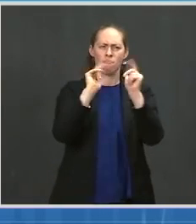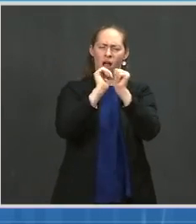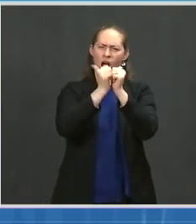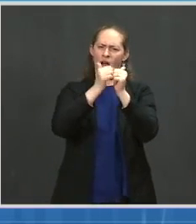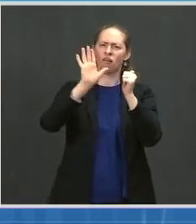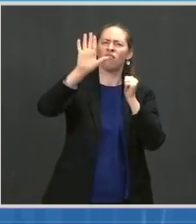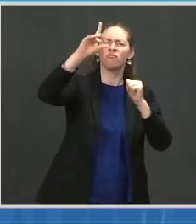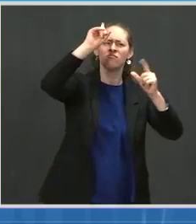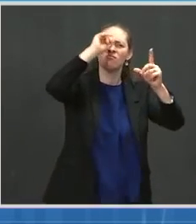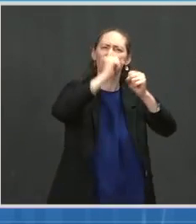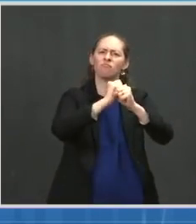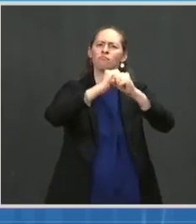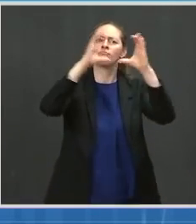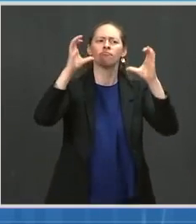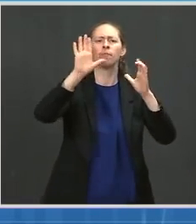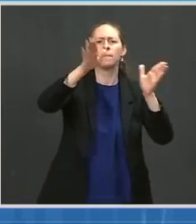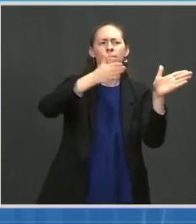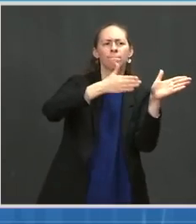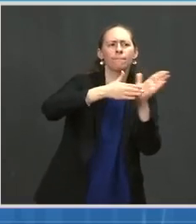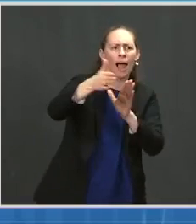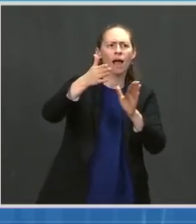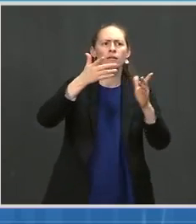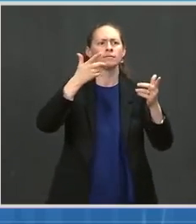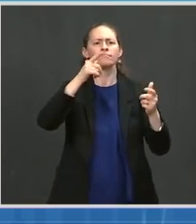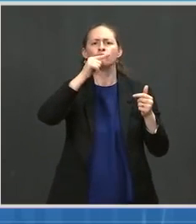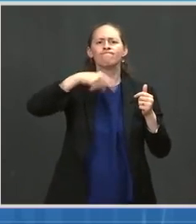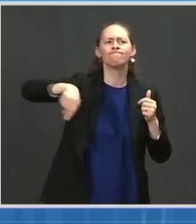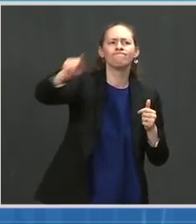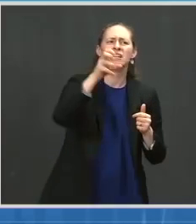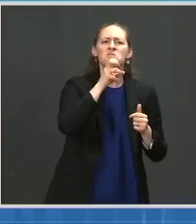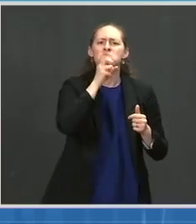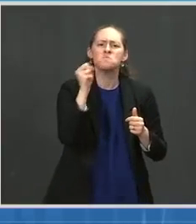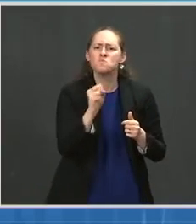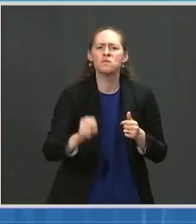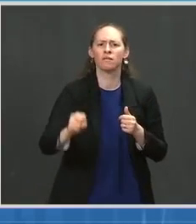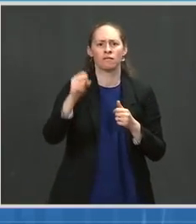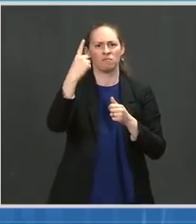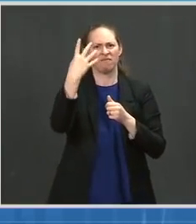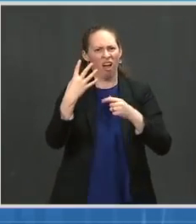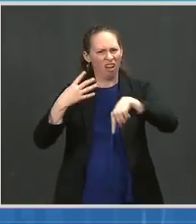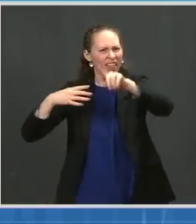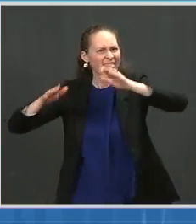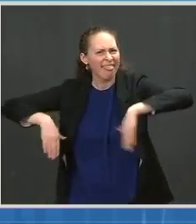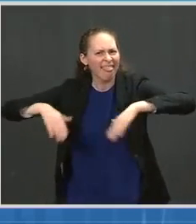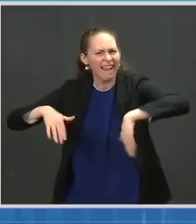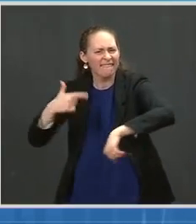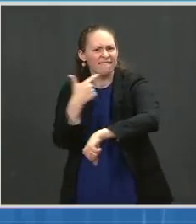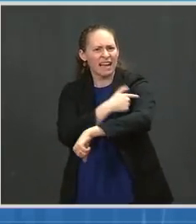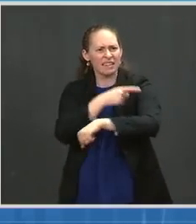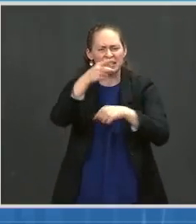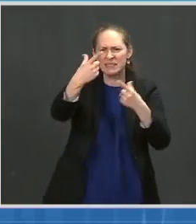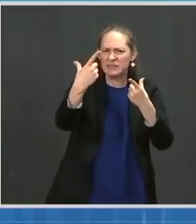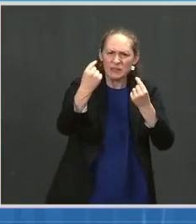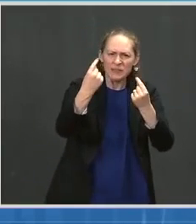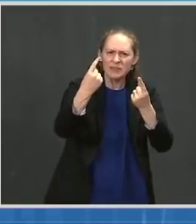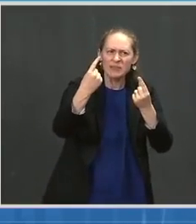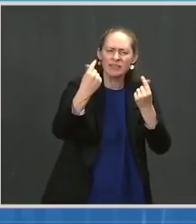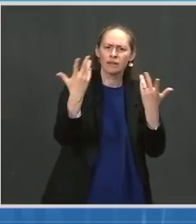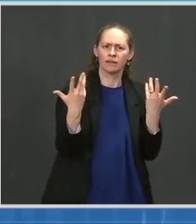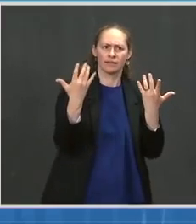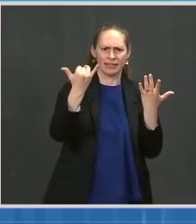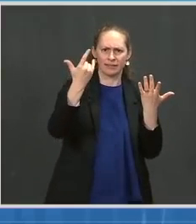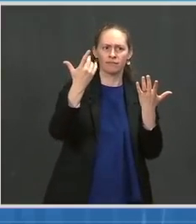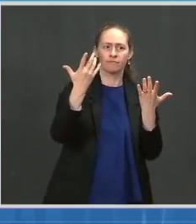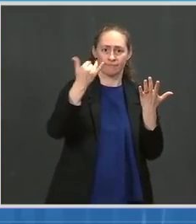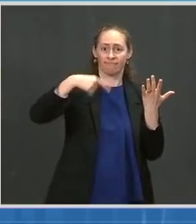the almost quarter of seniors who are not yet vaccinated, many of whom say, right, that no one has talked to them about whether it's safe,